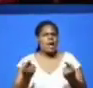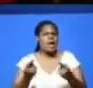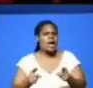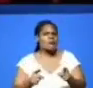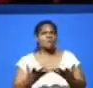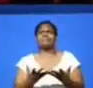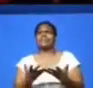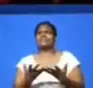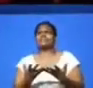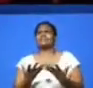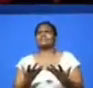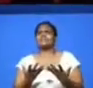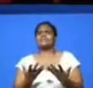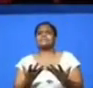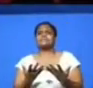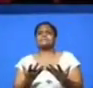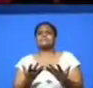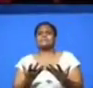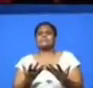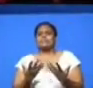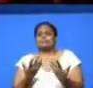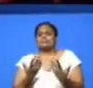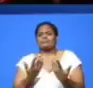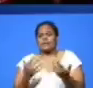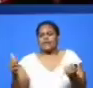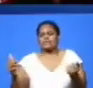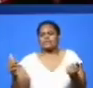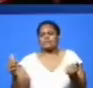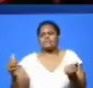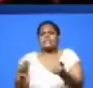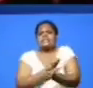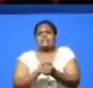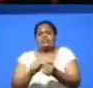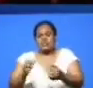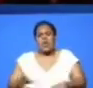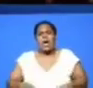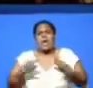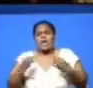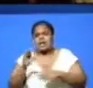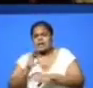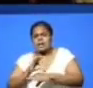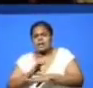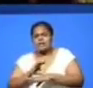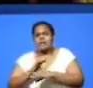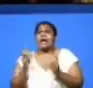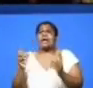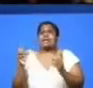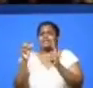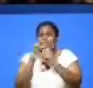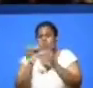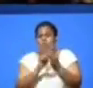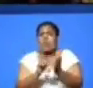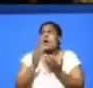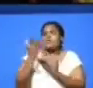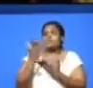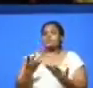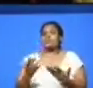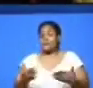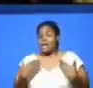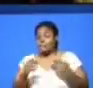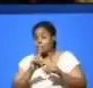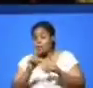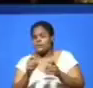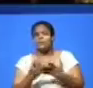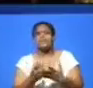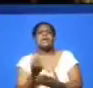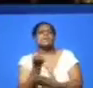would seek to threaten the very life of the church and the word of the living God? Well, I'm glad you asked. In